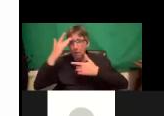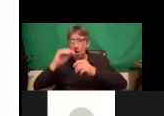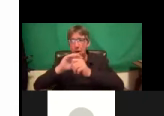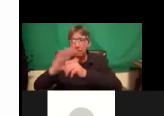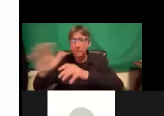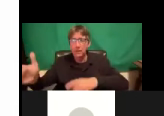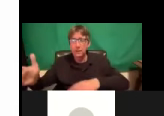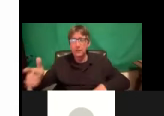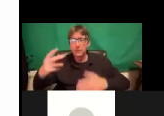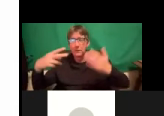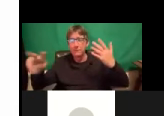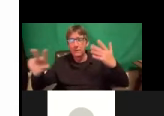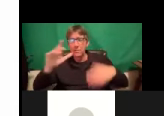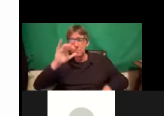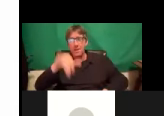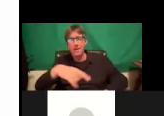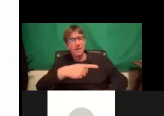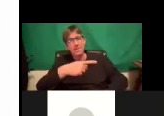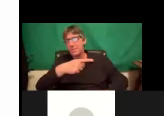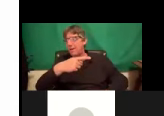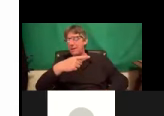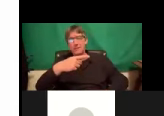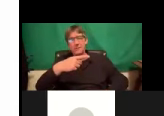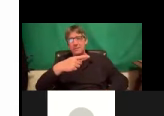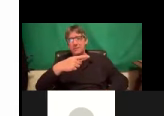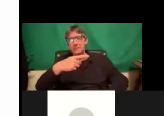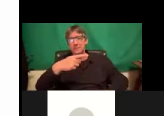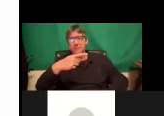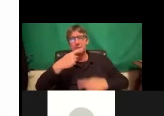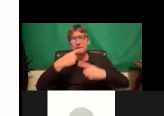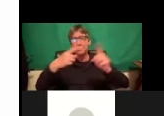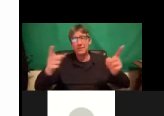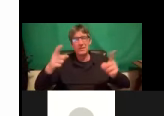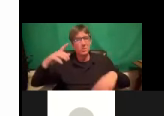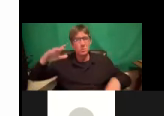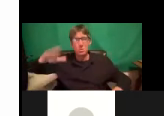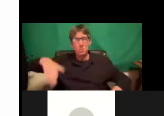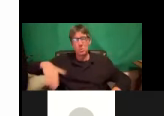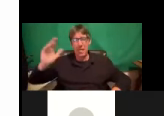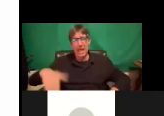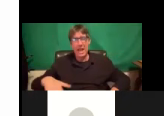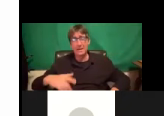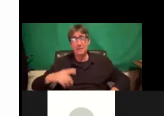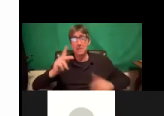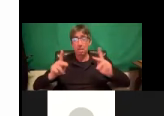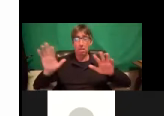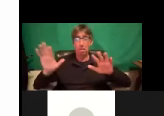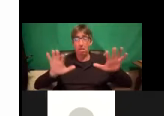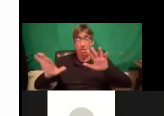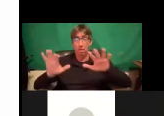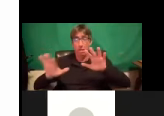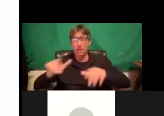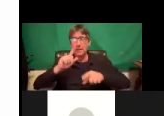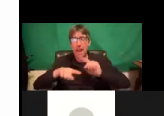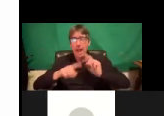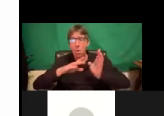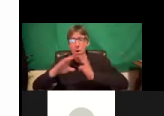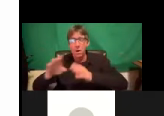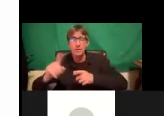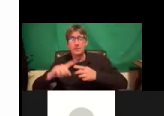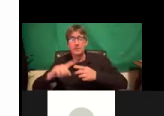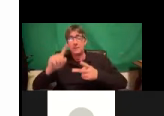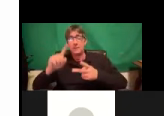too, late for people to organize themselves. And third, just a final comment. I think it's very worrisome and then short-sighted,